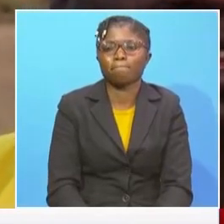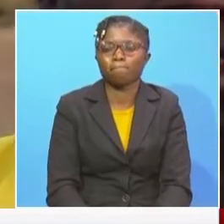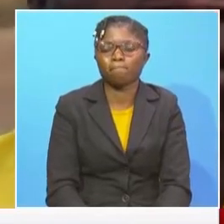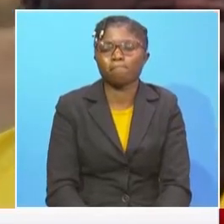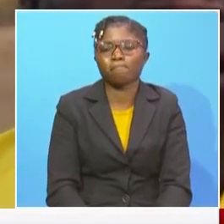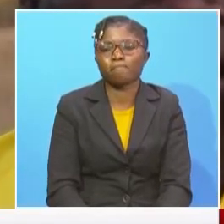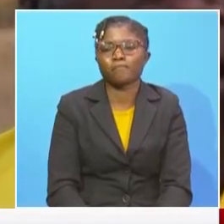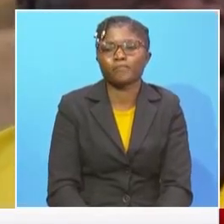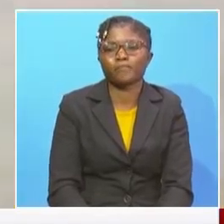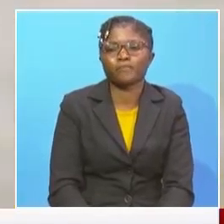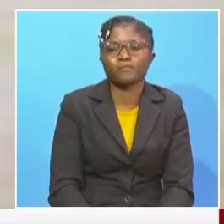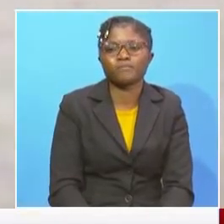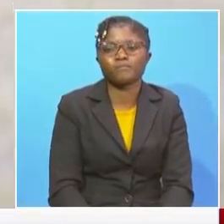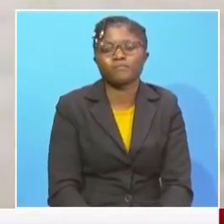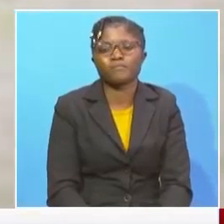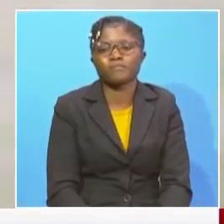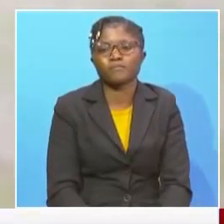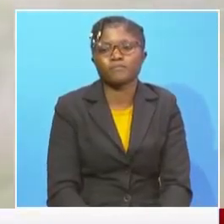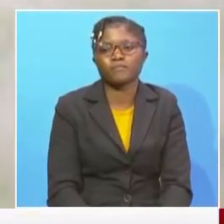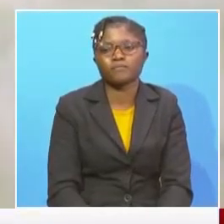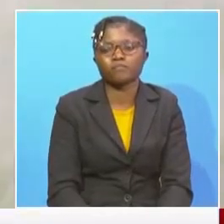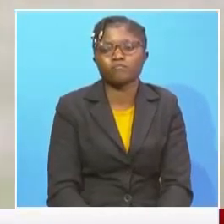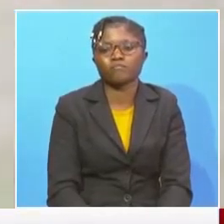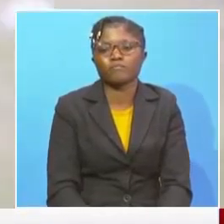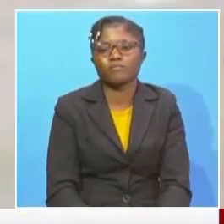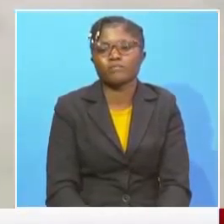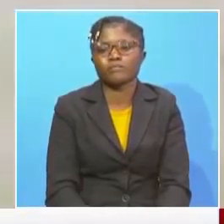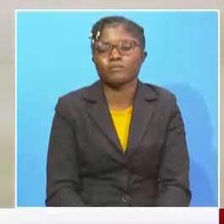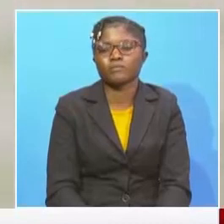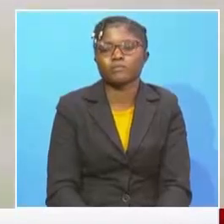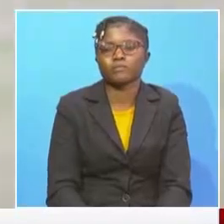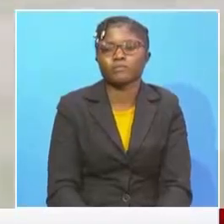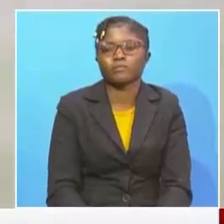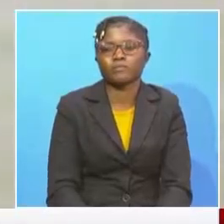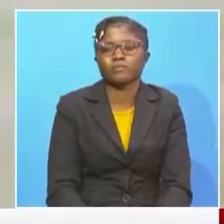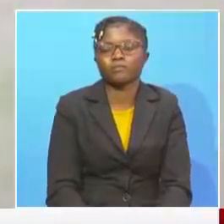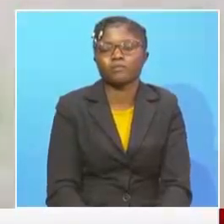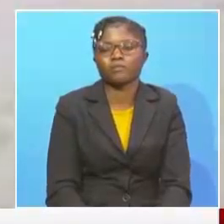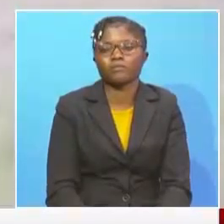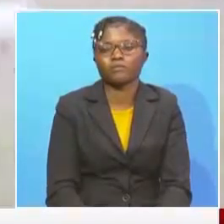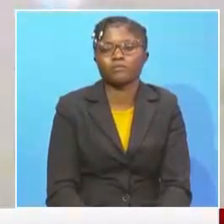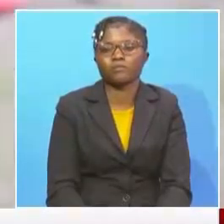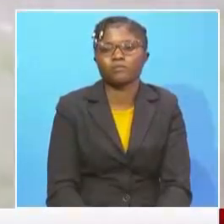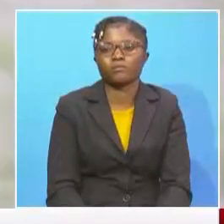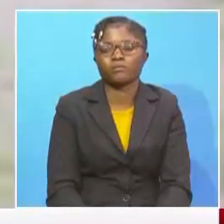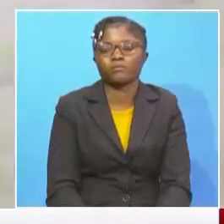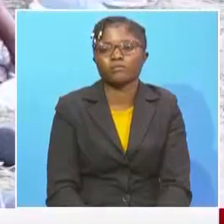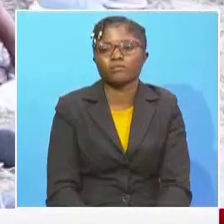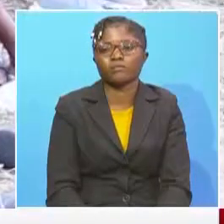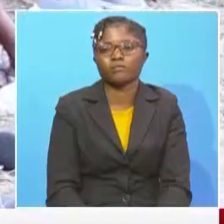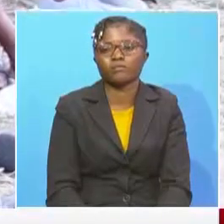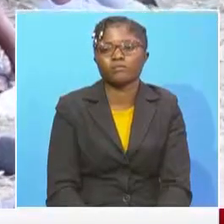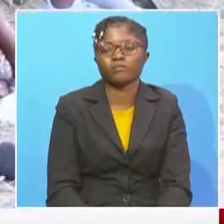bonse. The game between Mambwe Mission and Riverside ended 2-0 in favor of